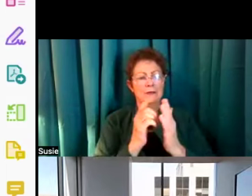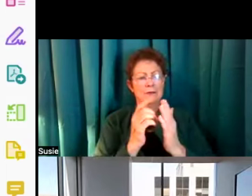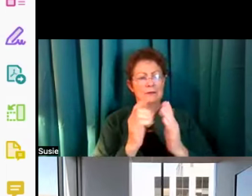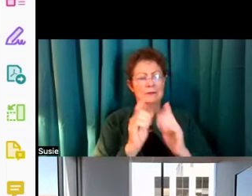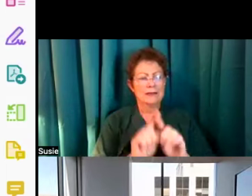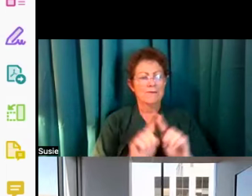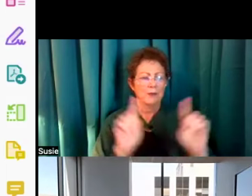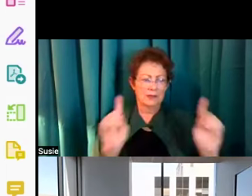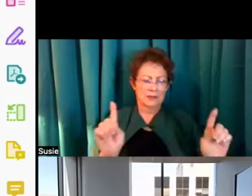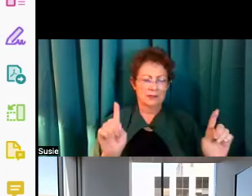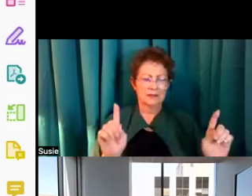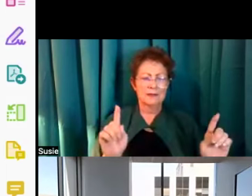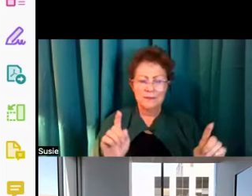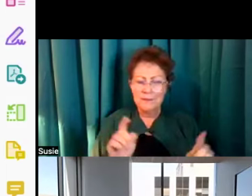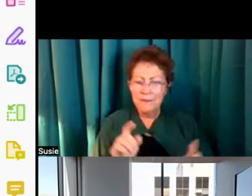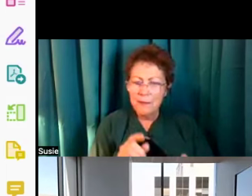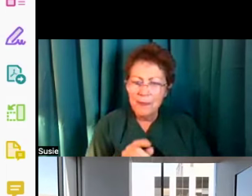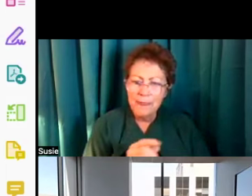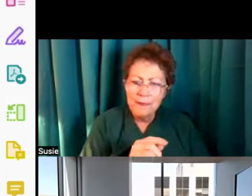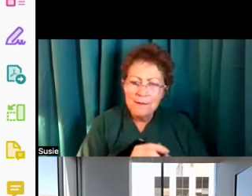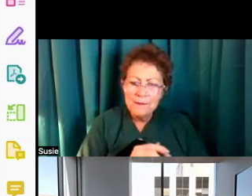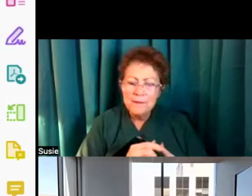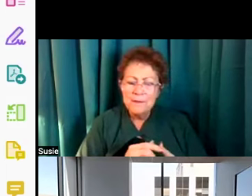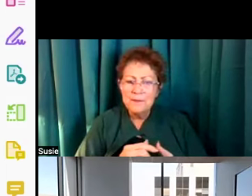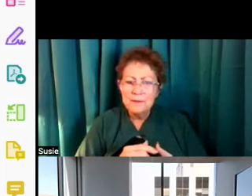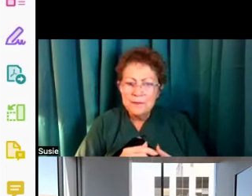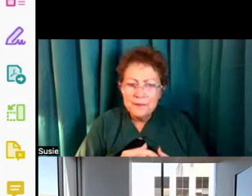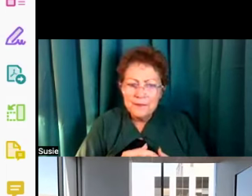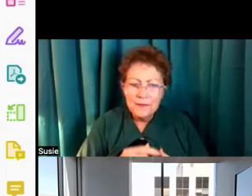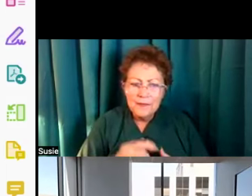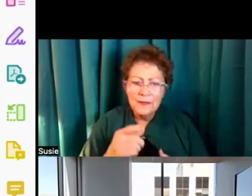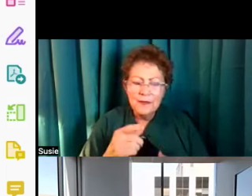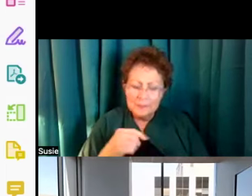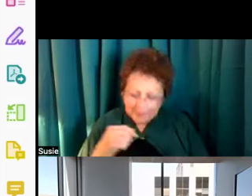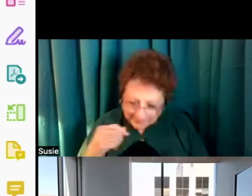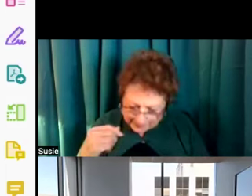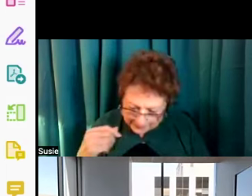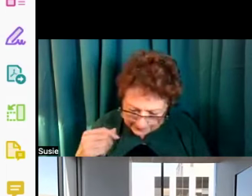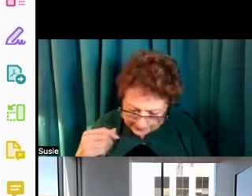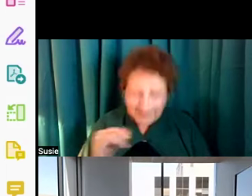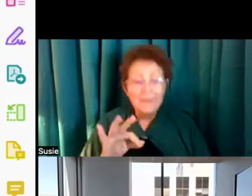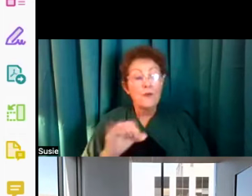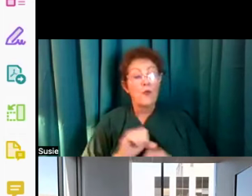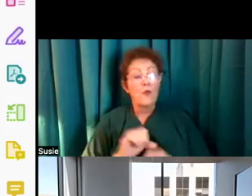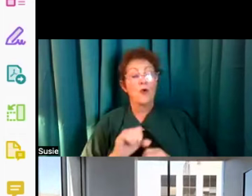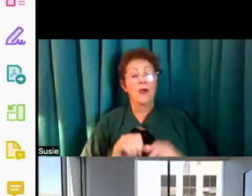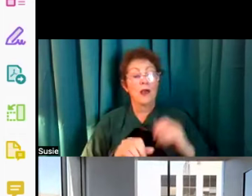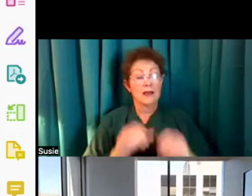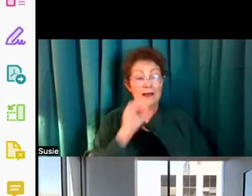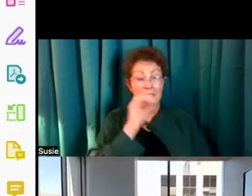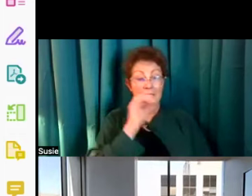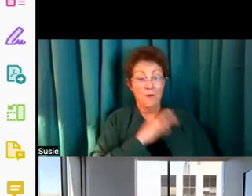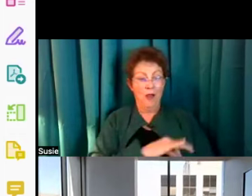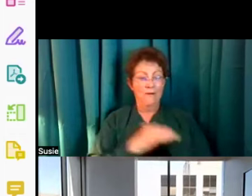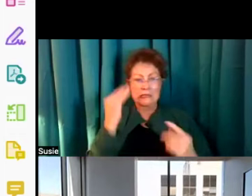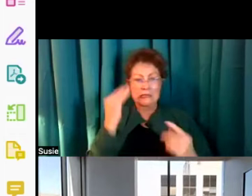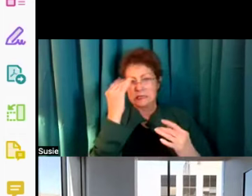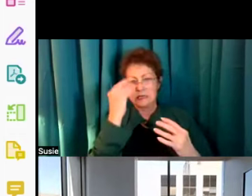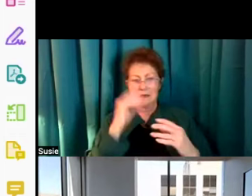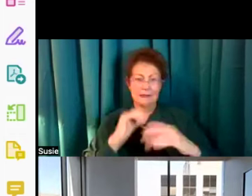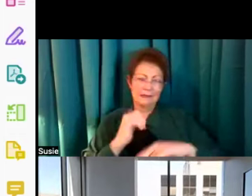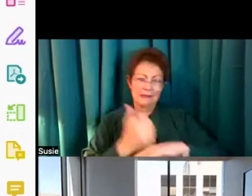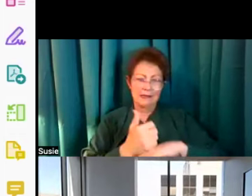to you if you're a social entrepreneur, if you work at a nonprofit that's considering, setting up one of